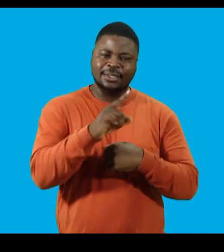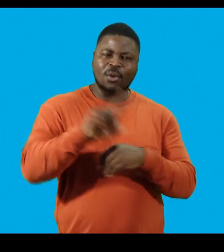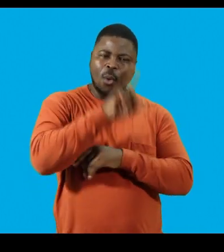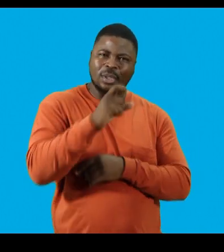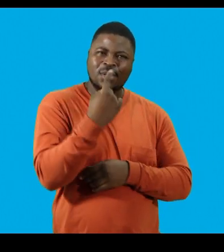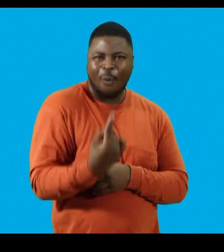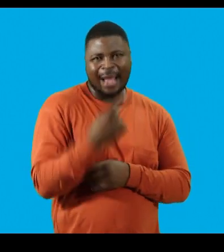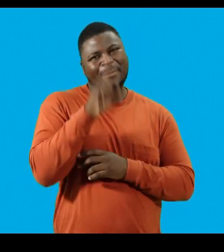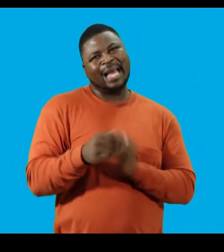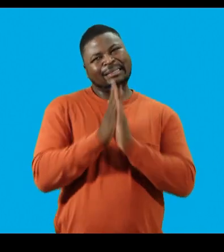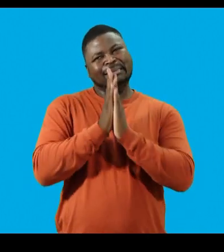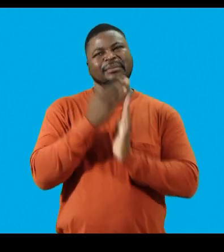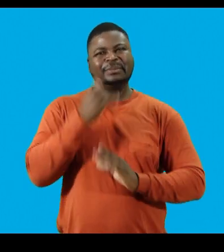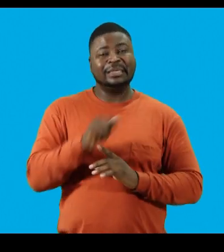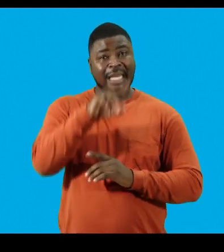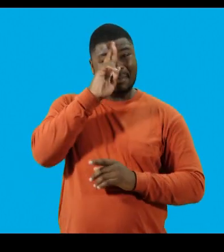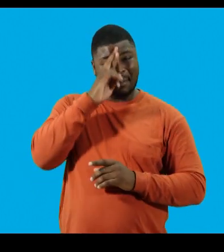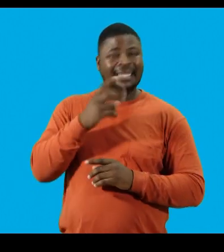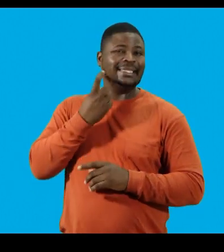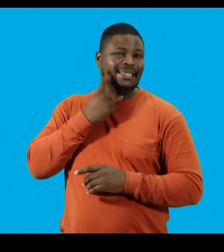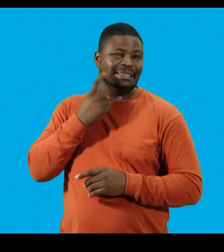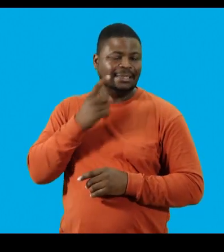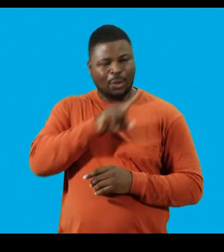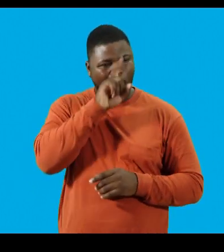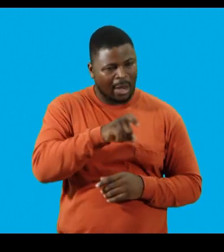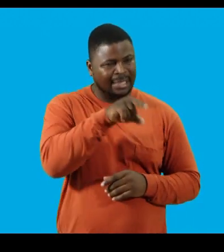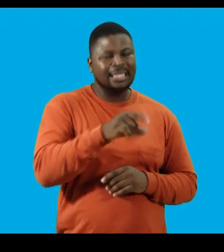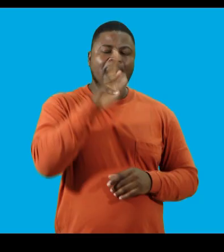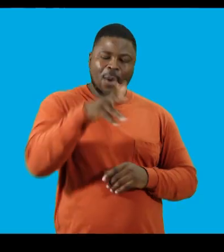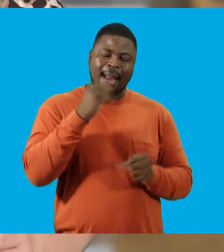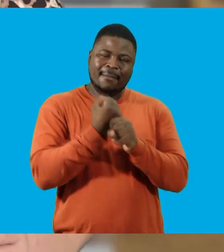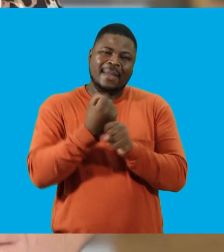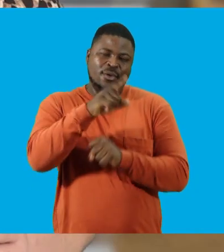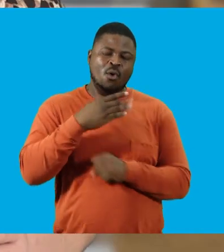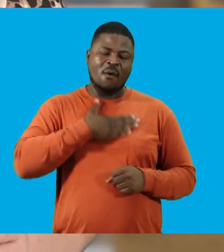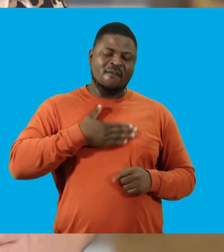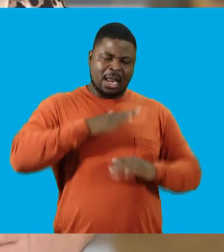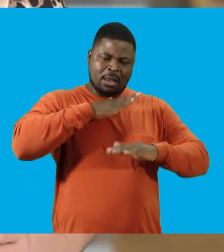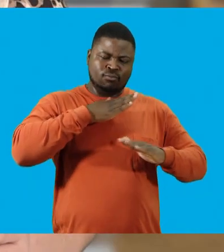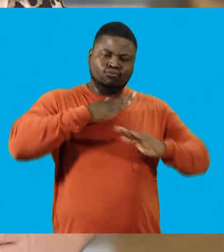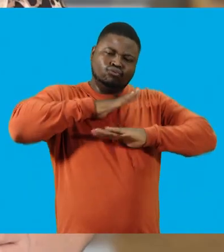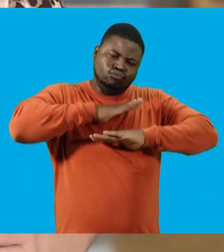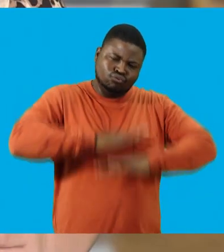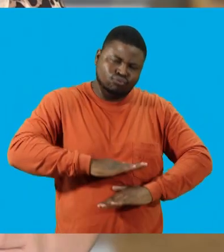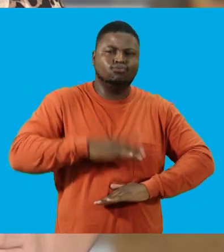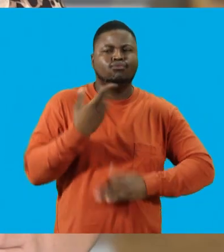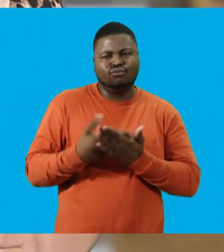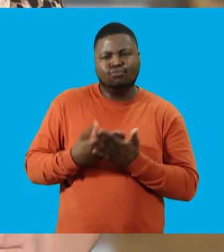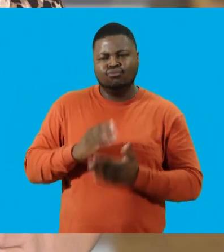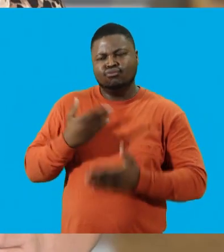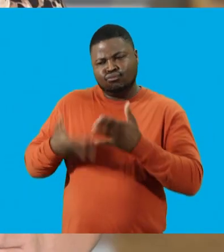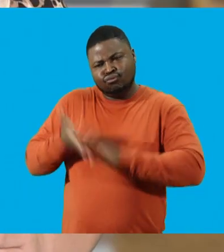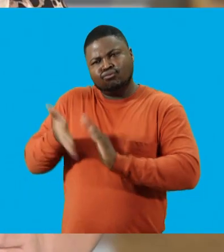1. That is your easier question and that will just settle you and work on your